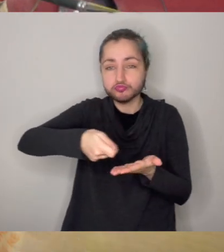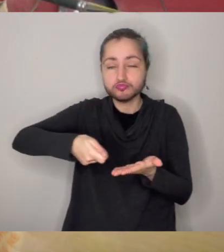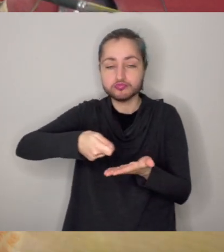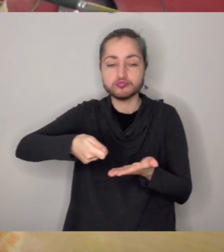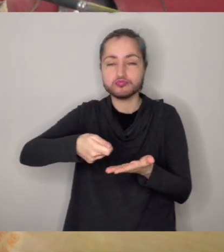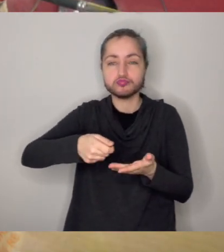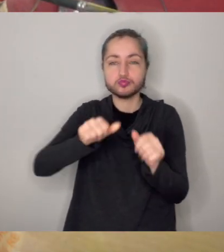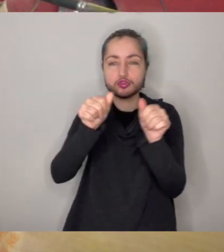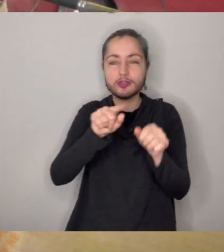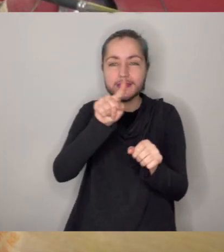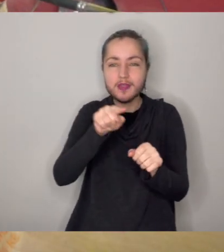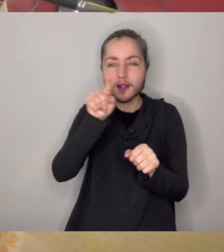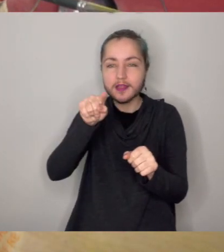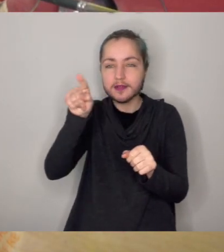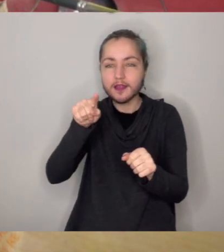Use your spoon.